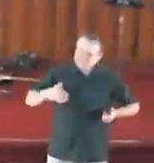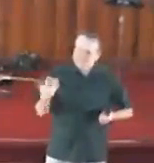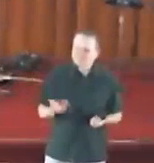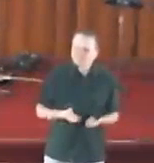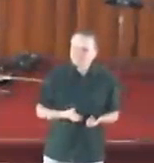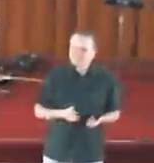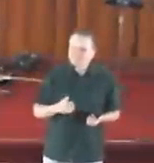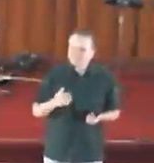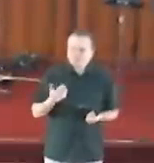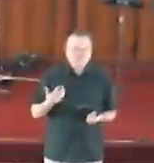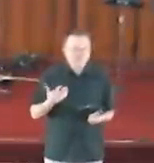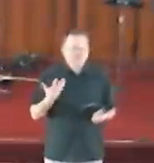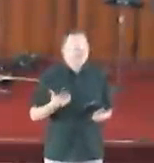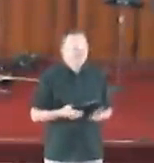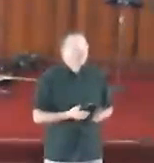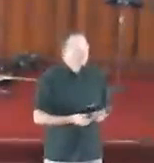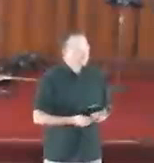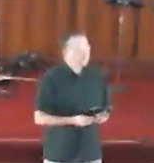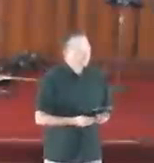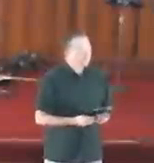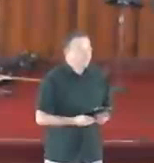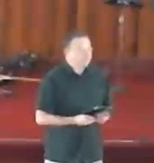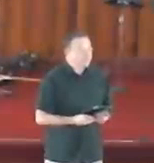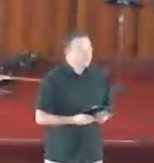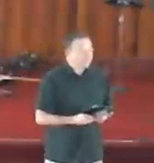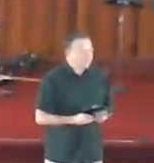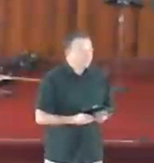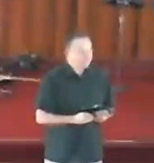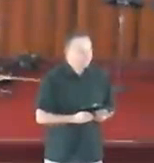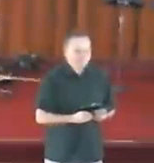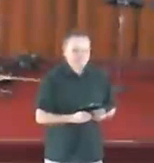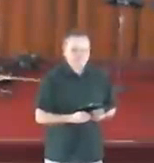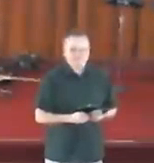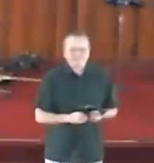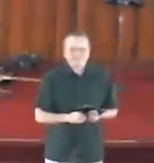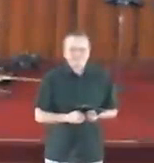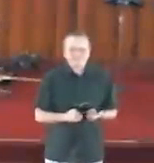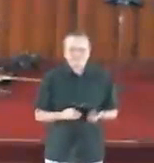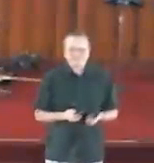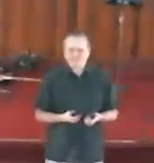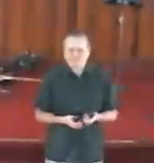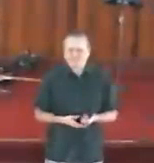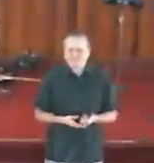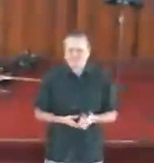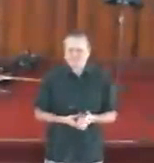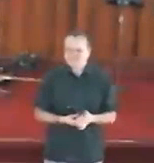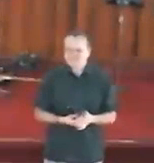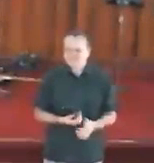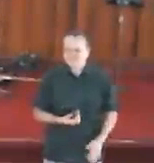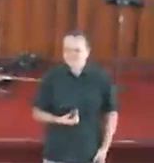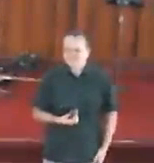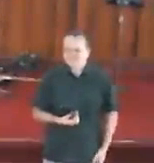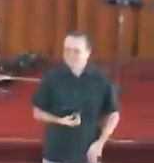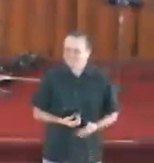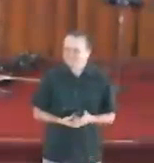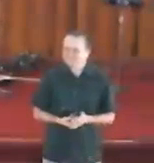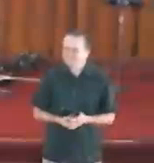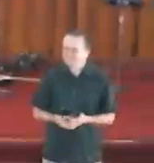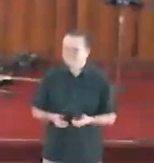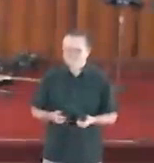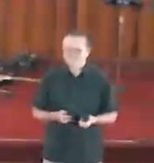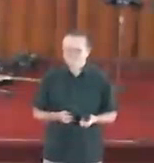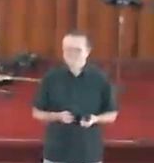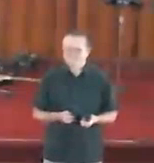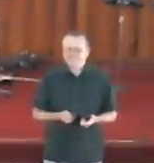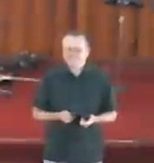¿Será que el Espíritu Santo no obraba en el apóstol Pablo? Do you think that the Holy Spirit didn't work through the apostle Paul?